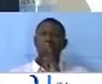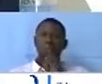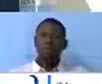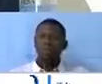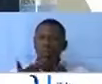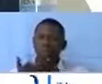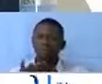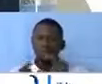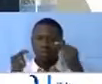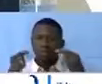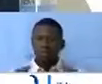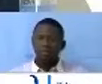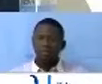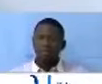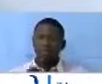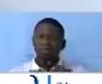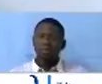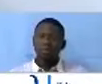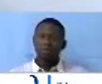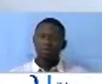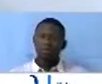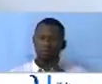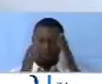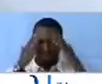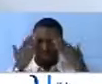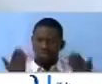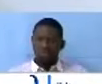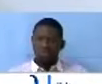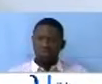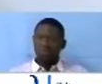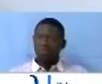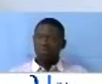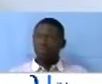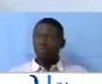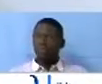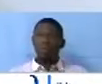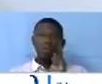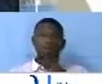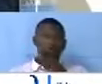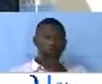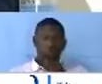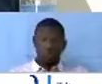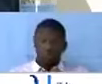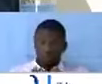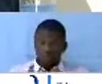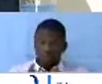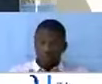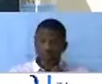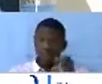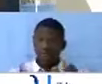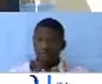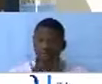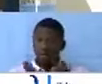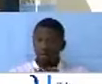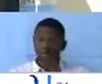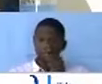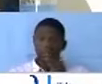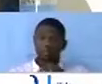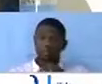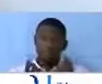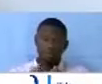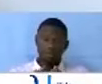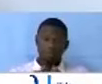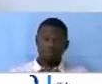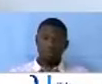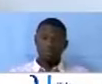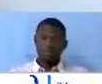statement? You don't know? No. But you headed an investigation. I was